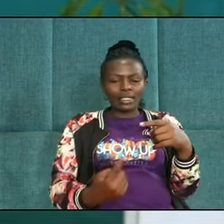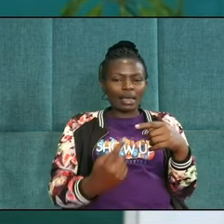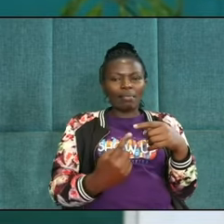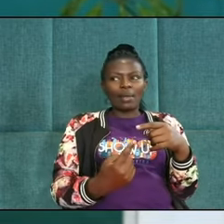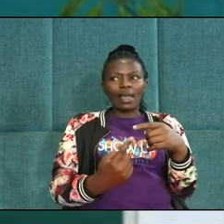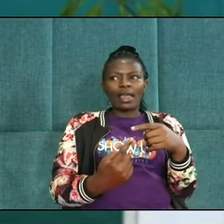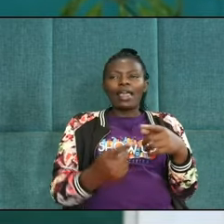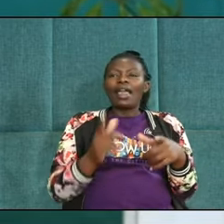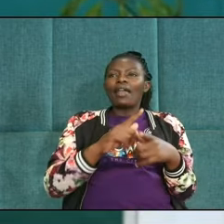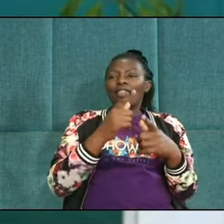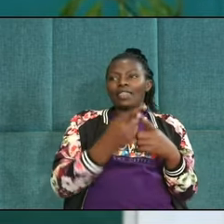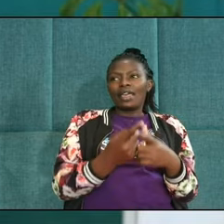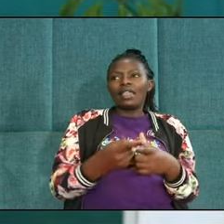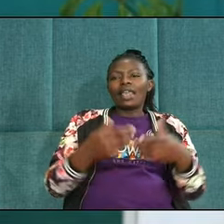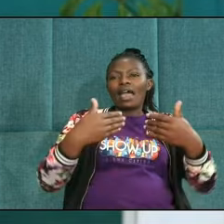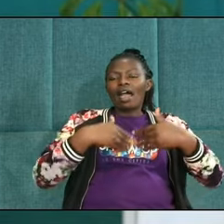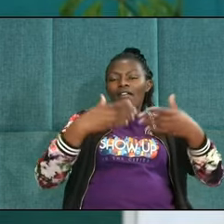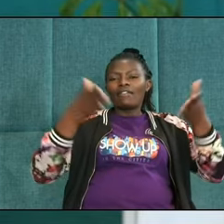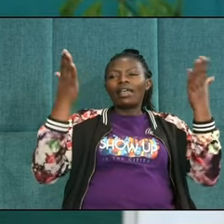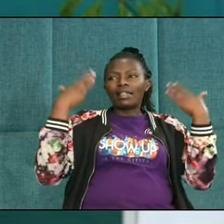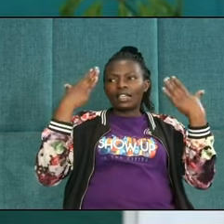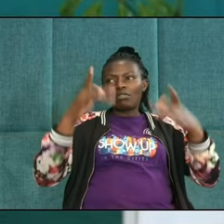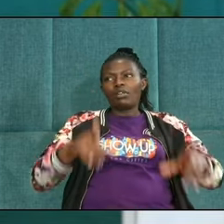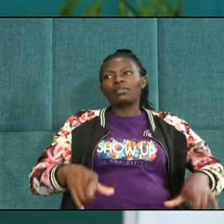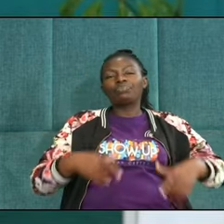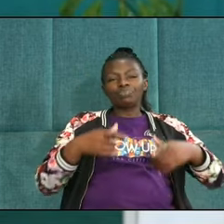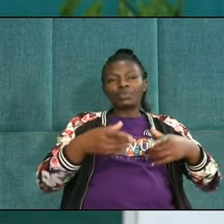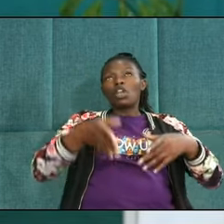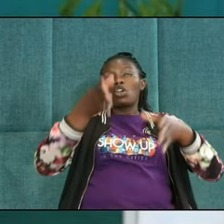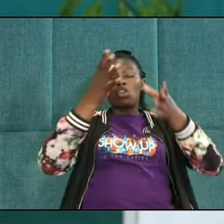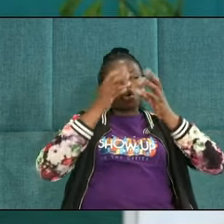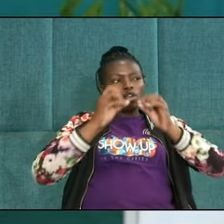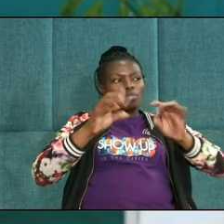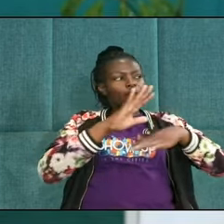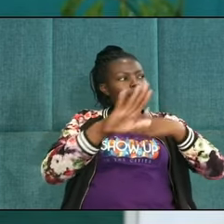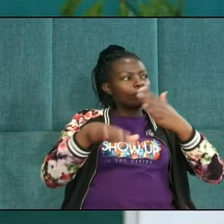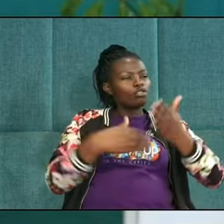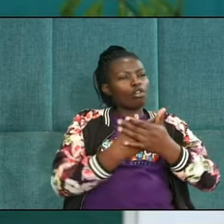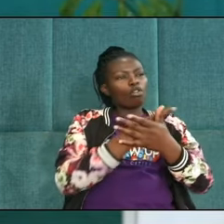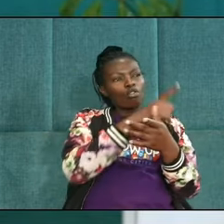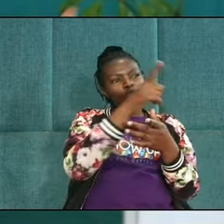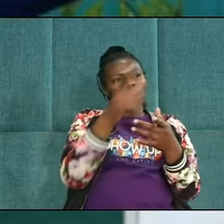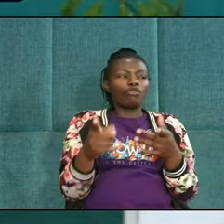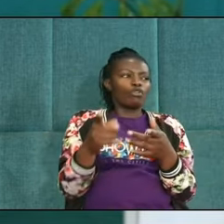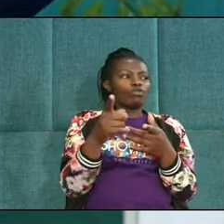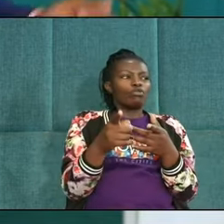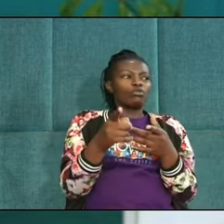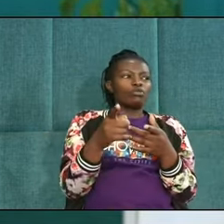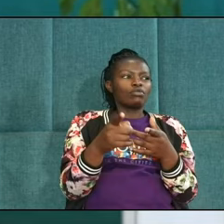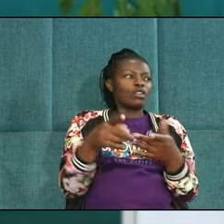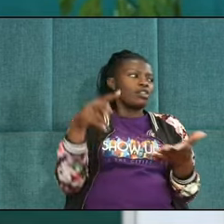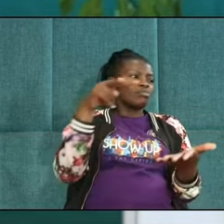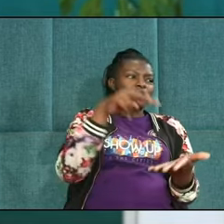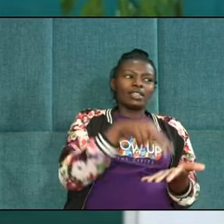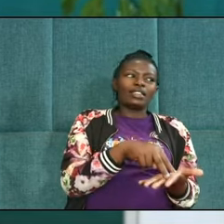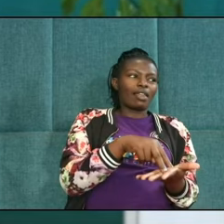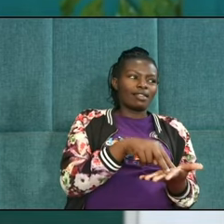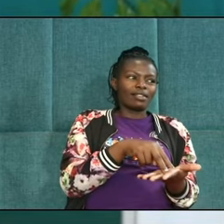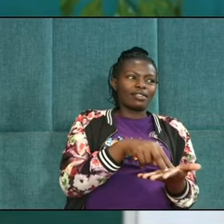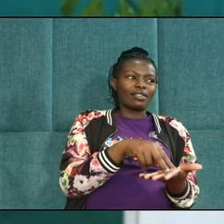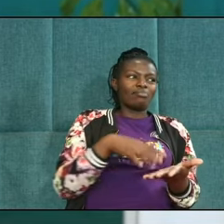Lord bless you. May the Lord keep you. And may the Lord cause his face to shine upon you. Let us please stand up as we pray.